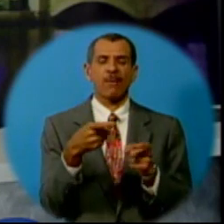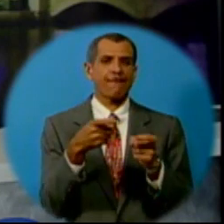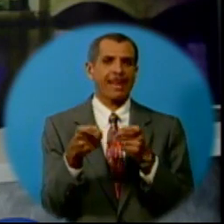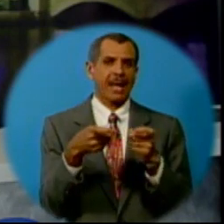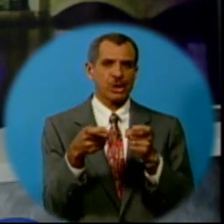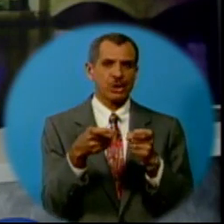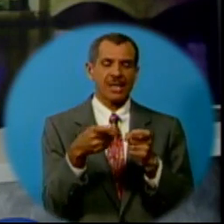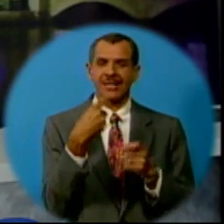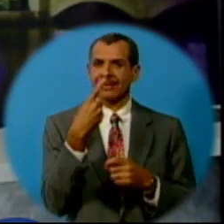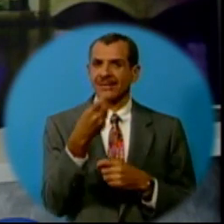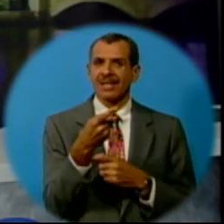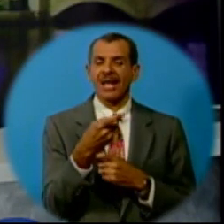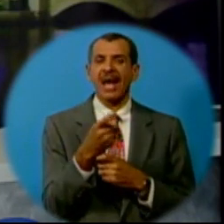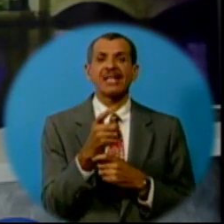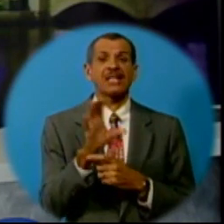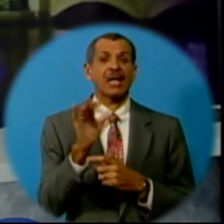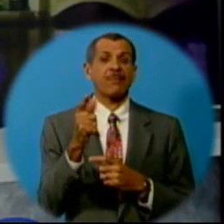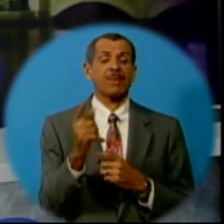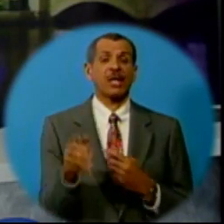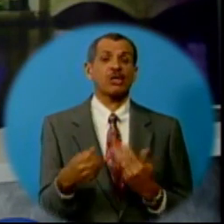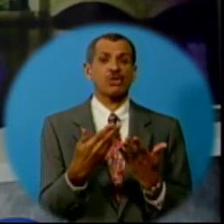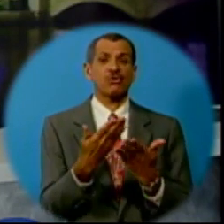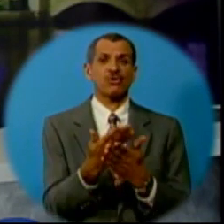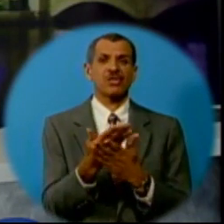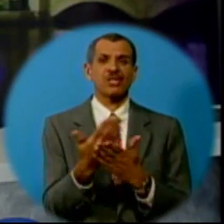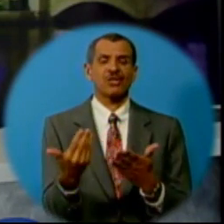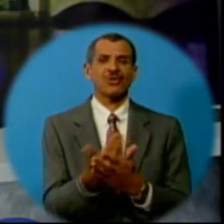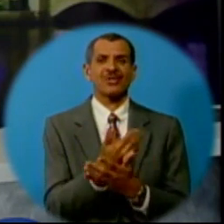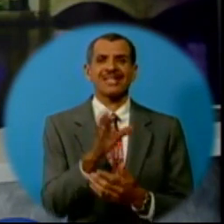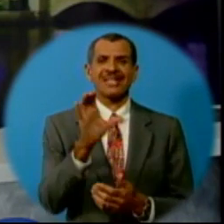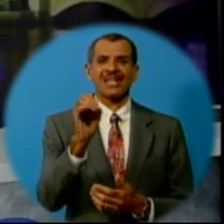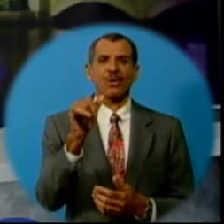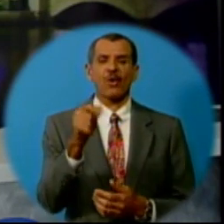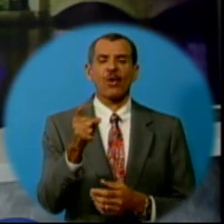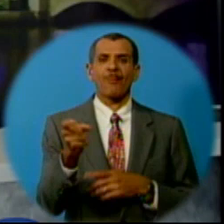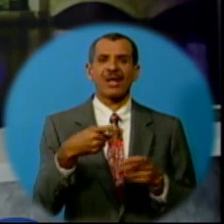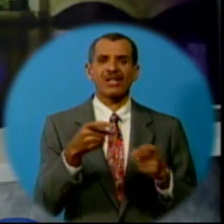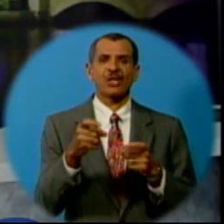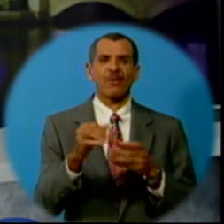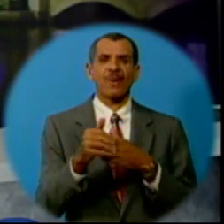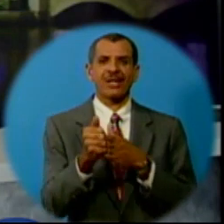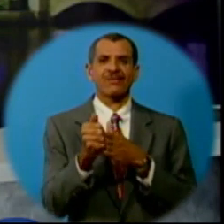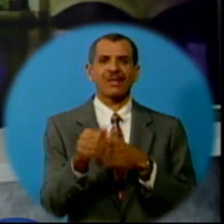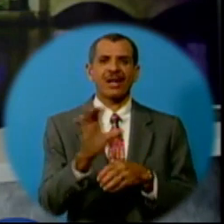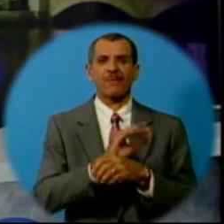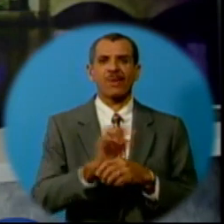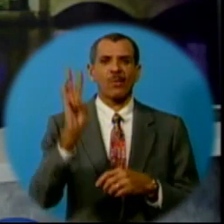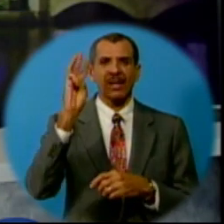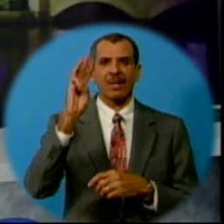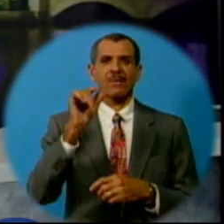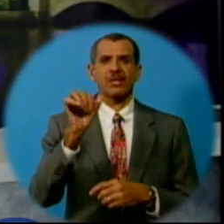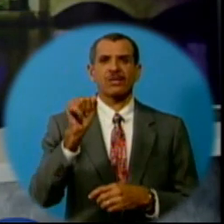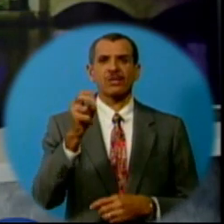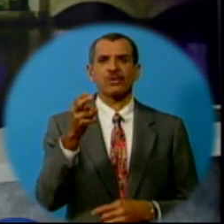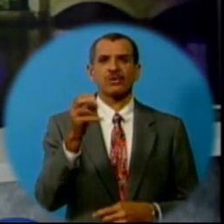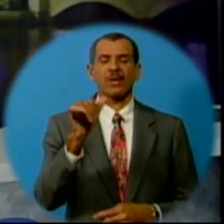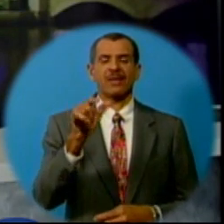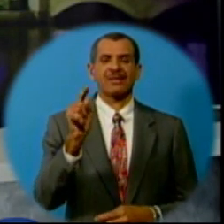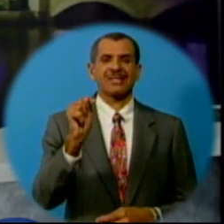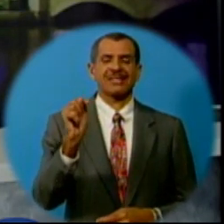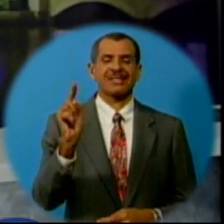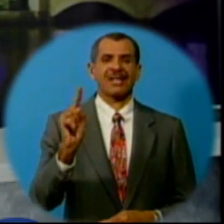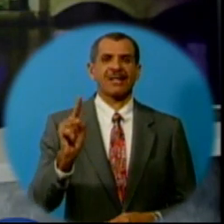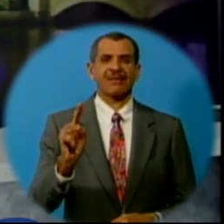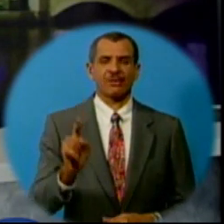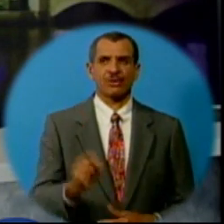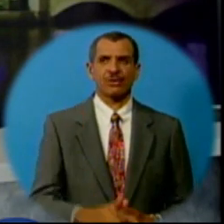made the comment as the company introduced the new CEO and managing director for the Caribbean, William Schultz. This is